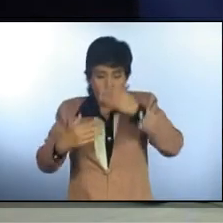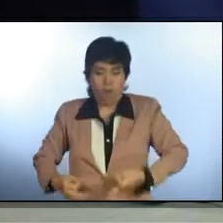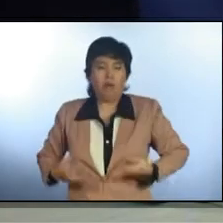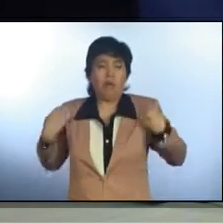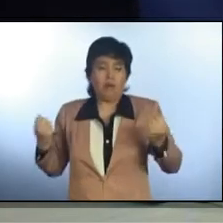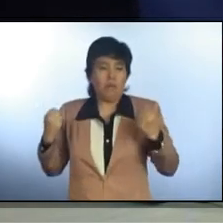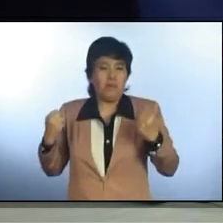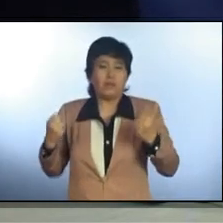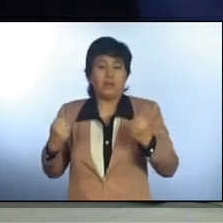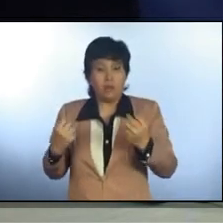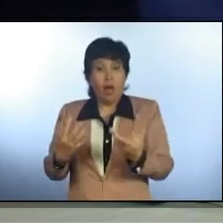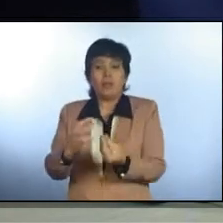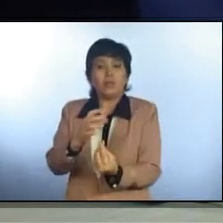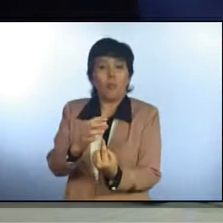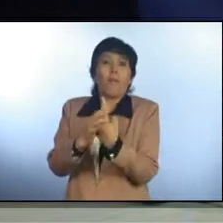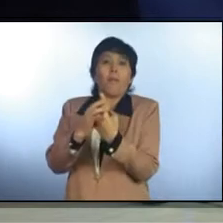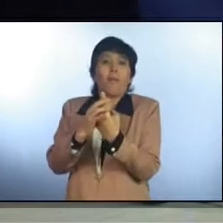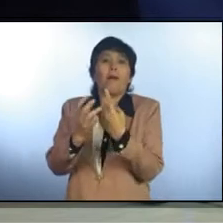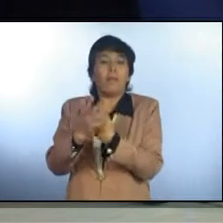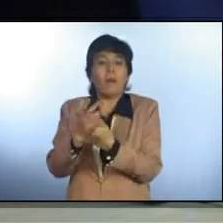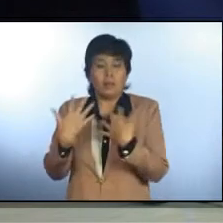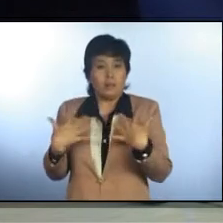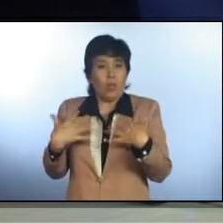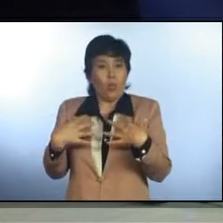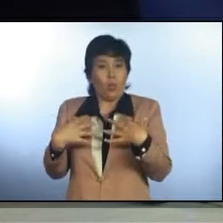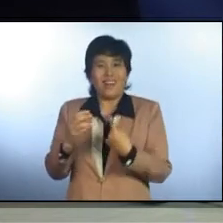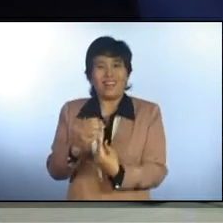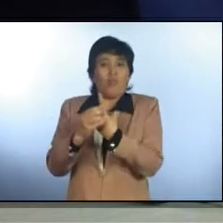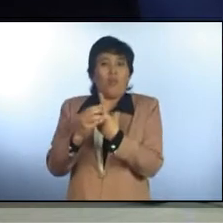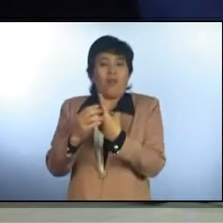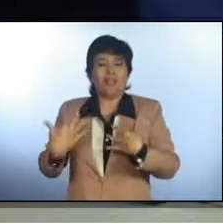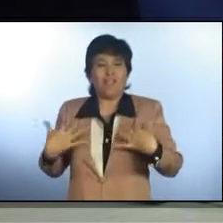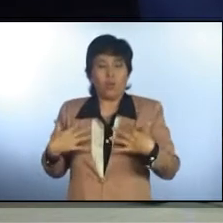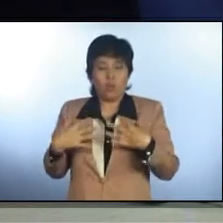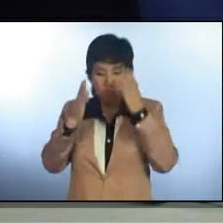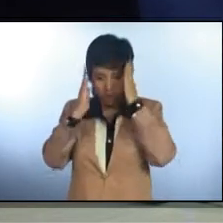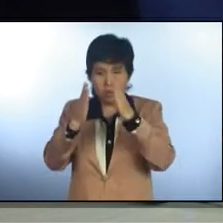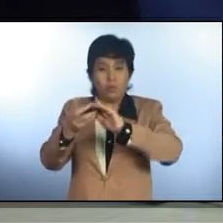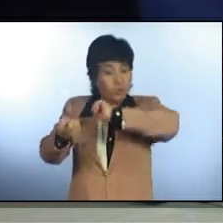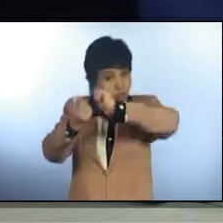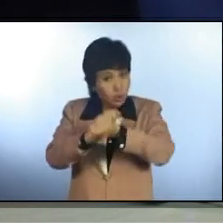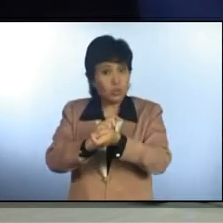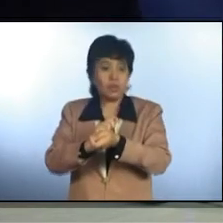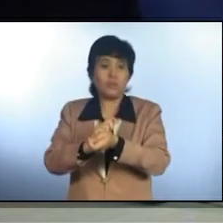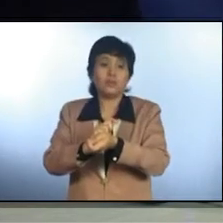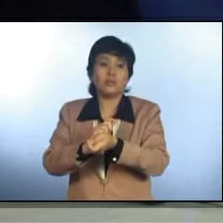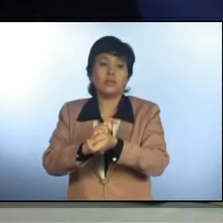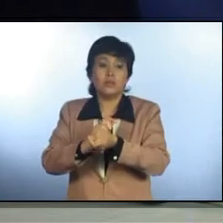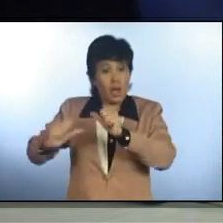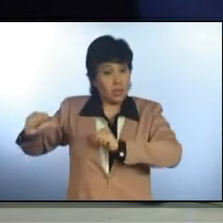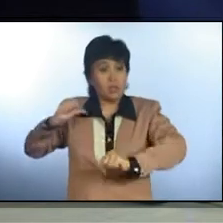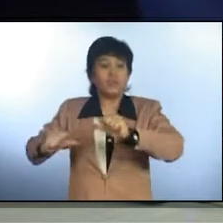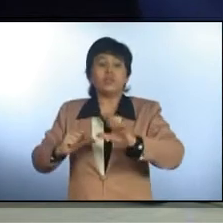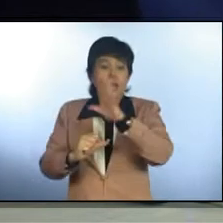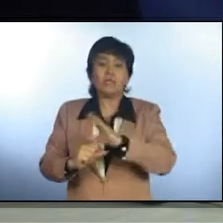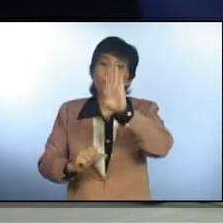they want to create a fear, and through fear, it is they hope that they would change your